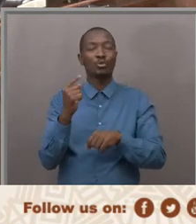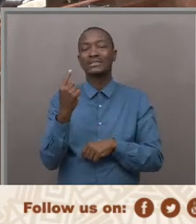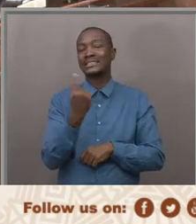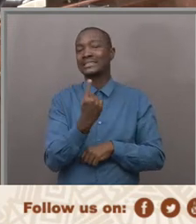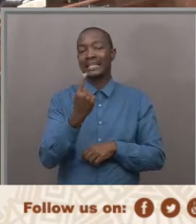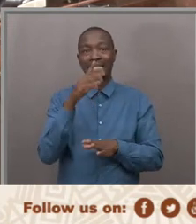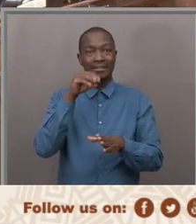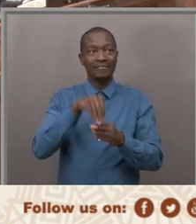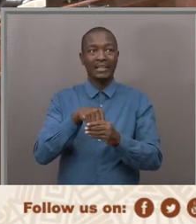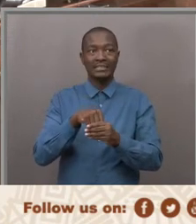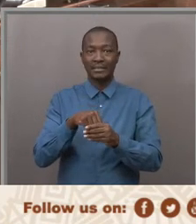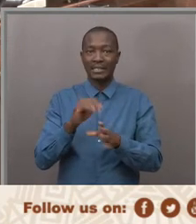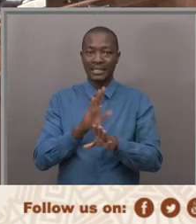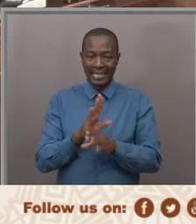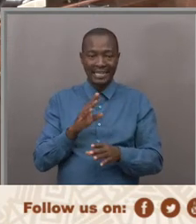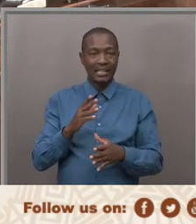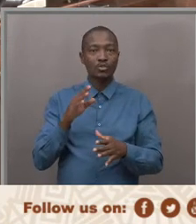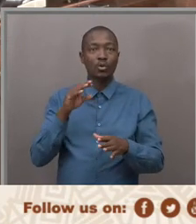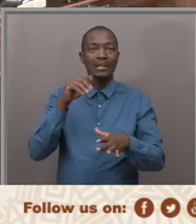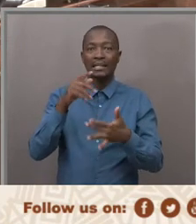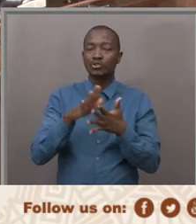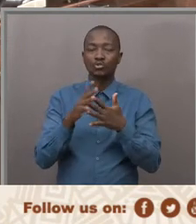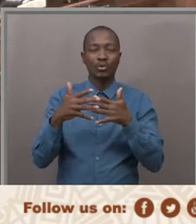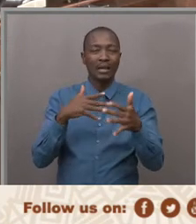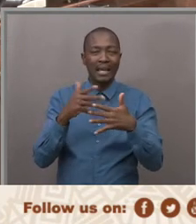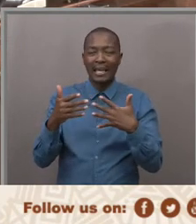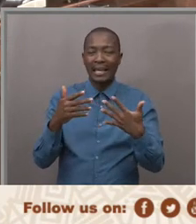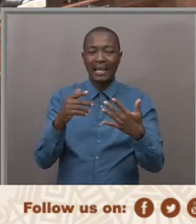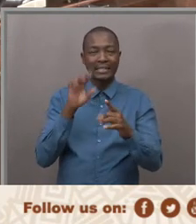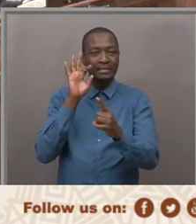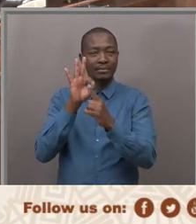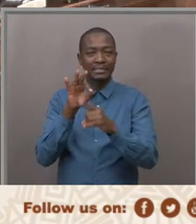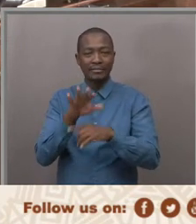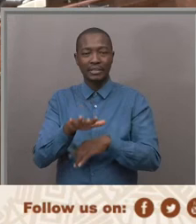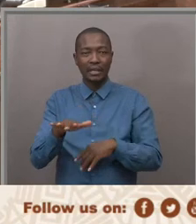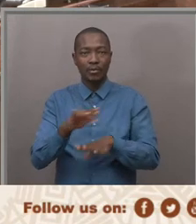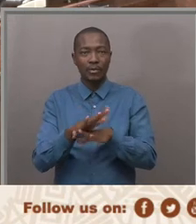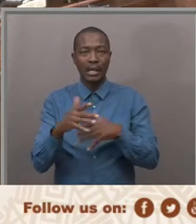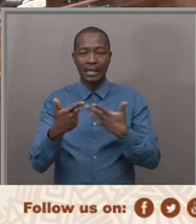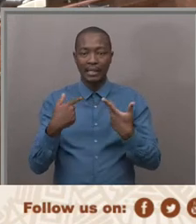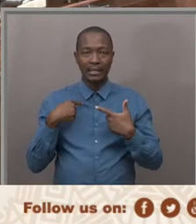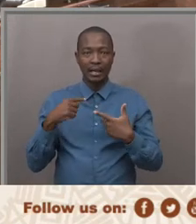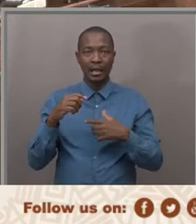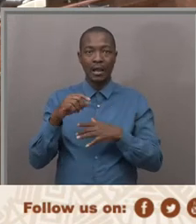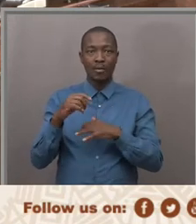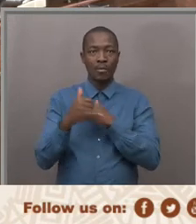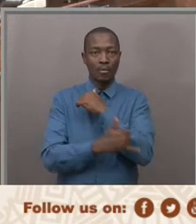has gone into any specific area in any part of our country at one go